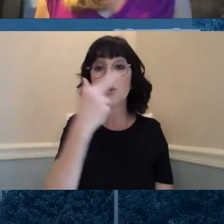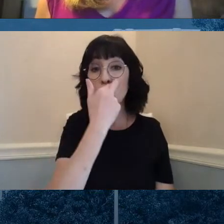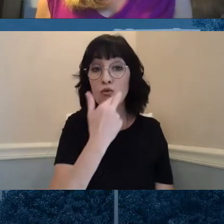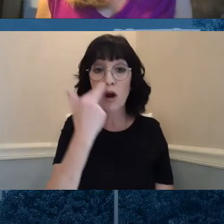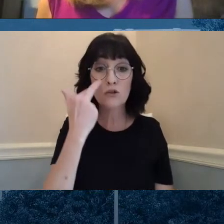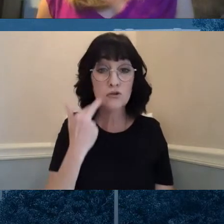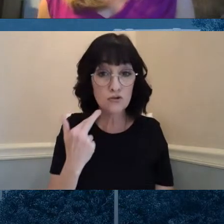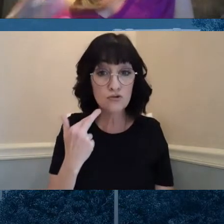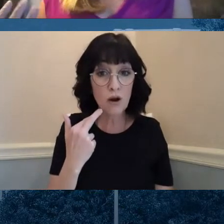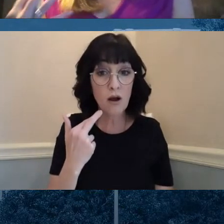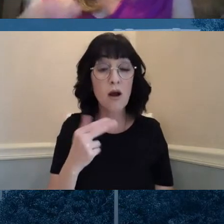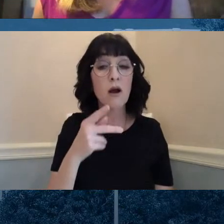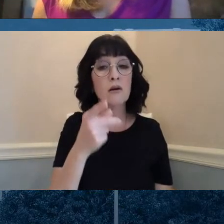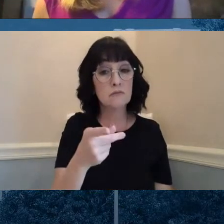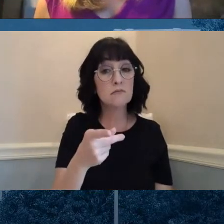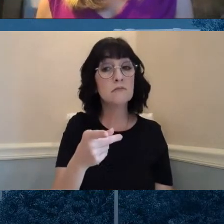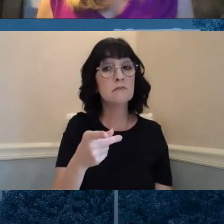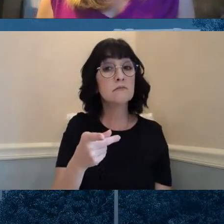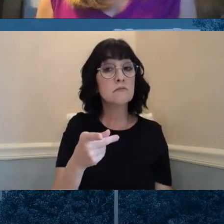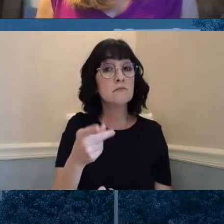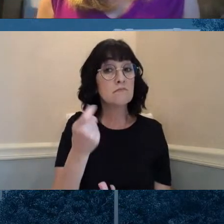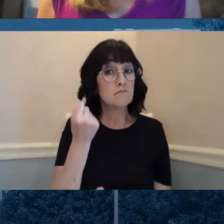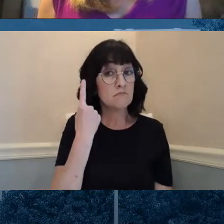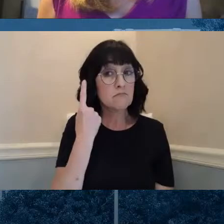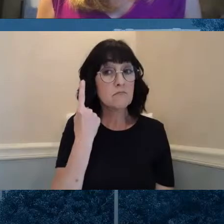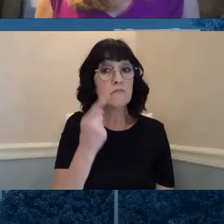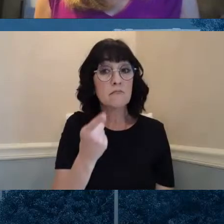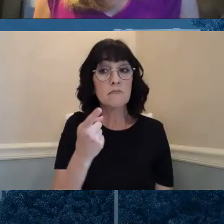with outdoor seating, when you're not eating and drinking,